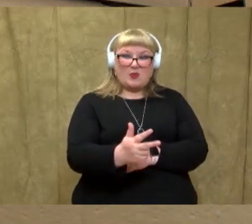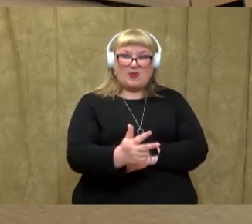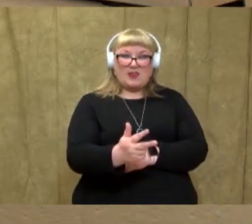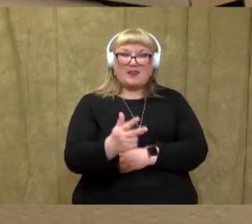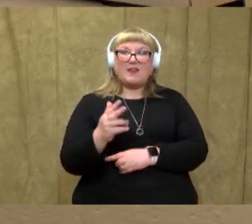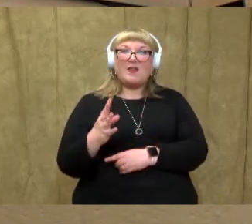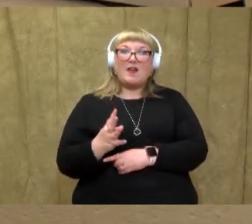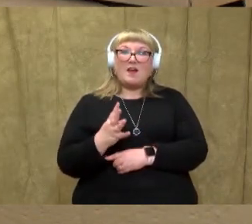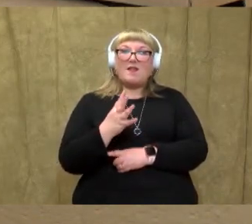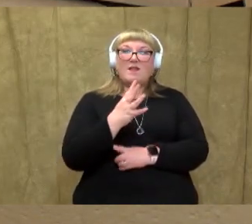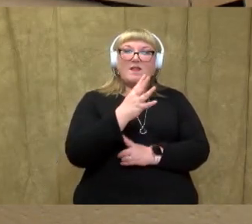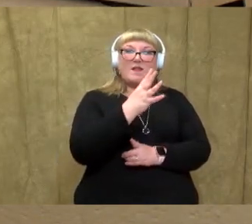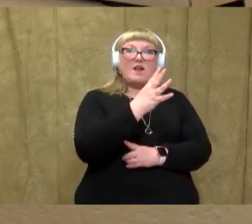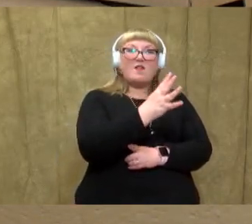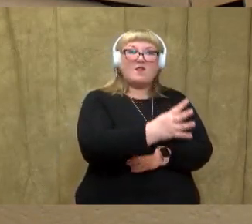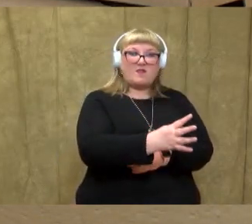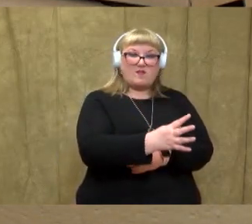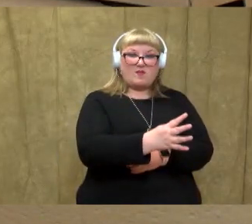3,